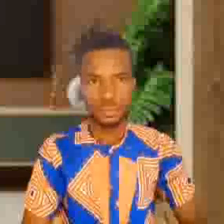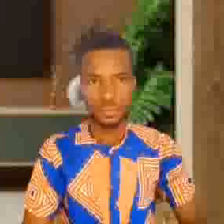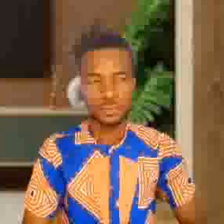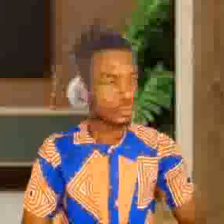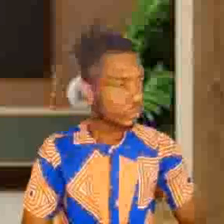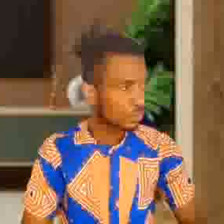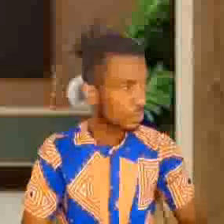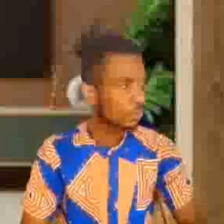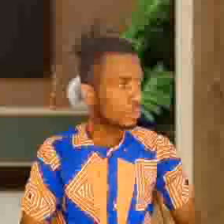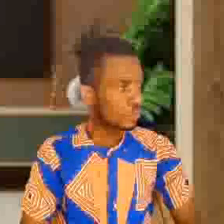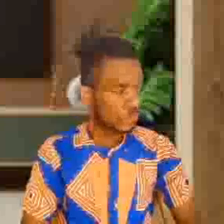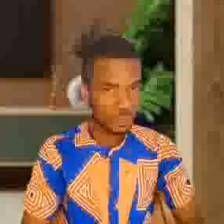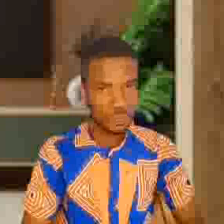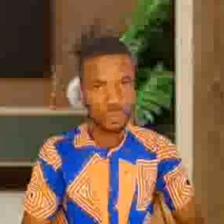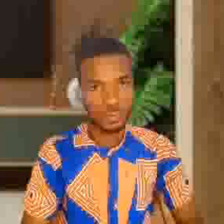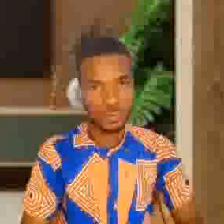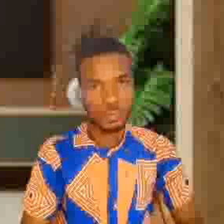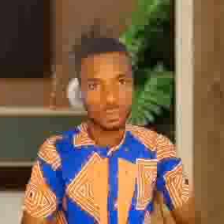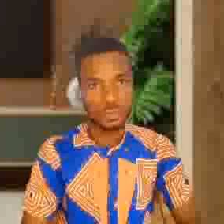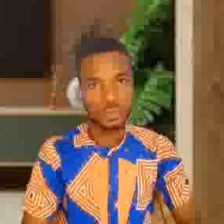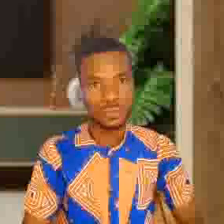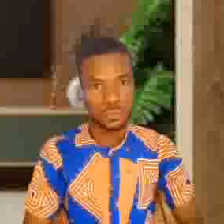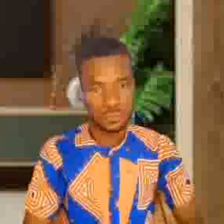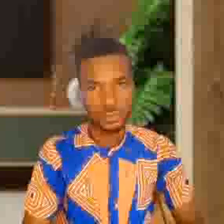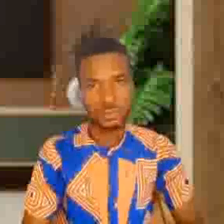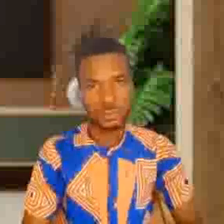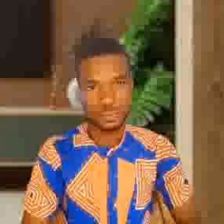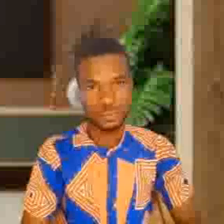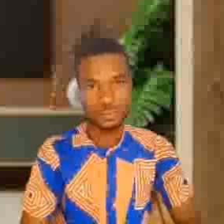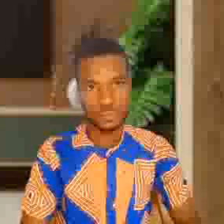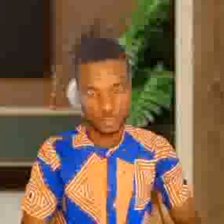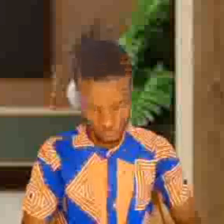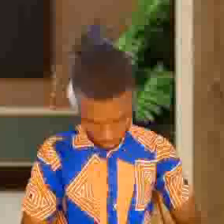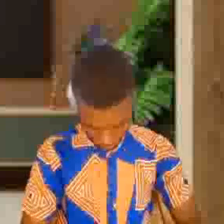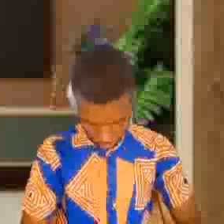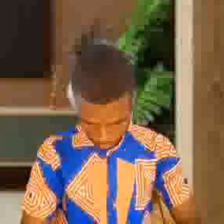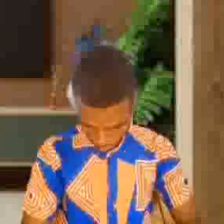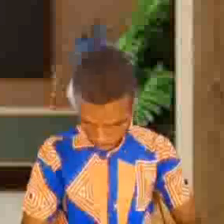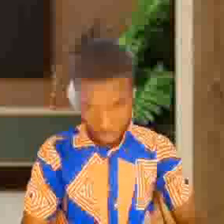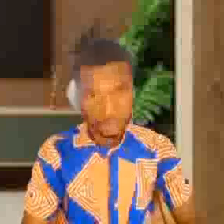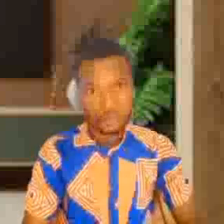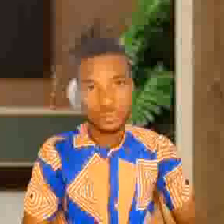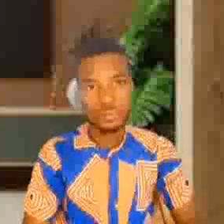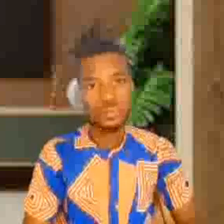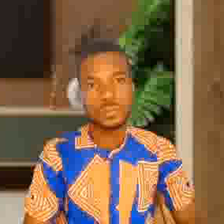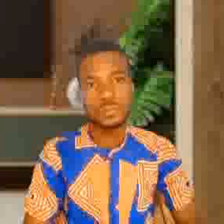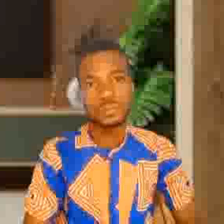Now, the groundwork or the architecture of the business is perfect.